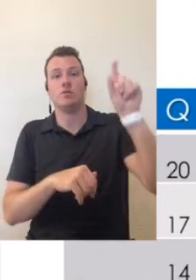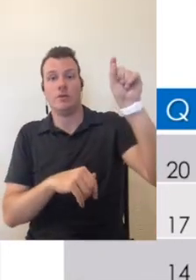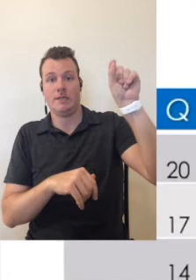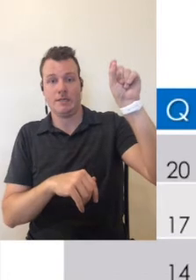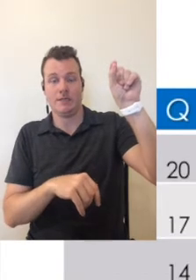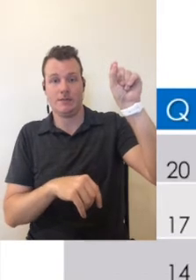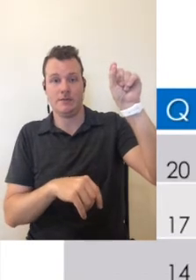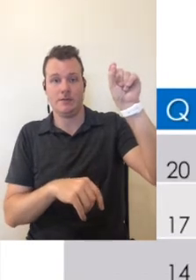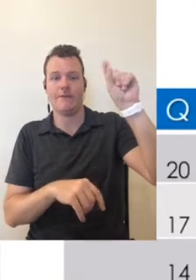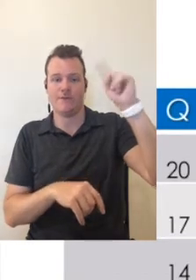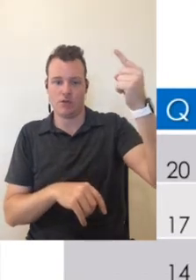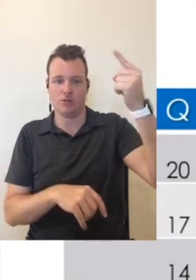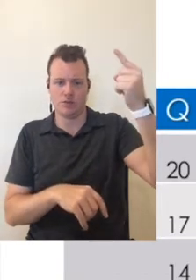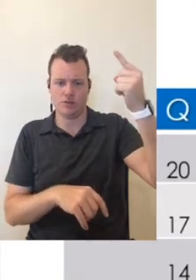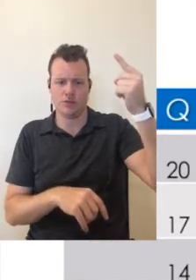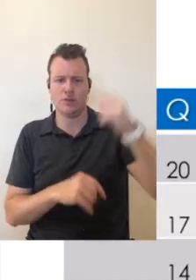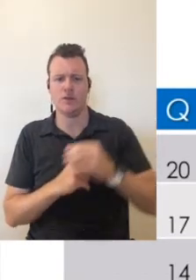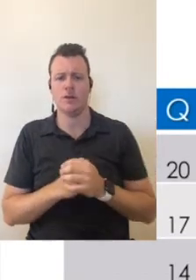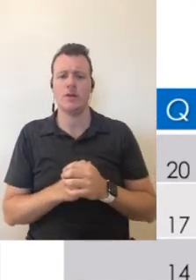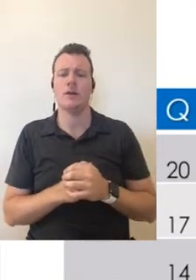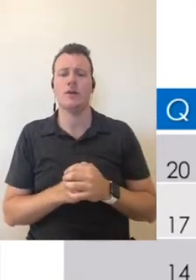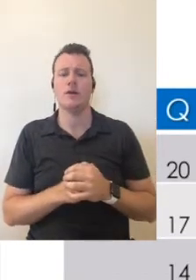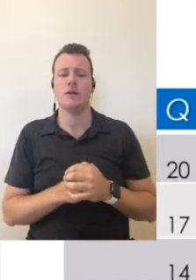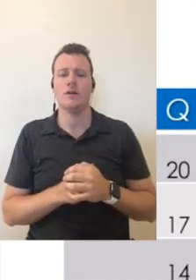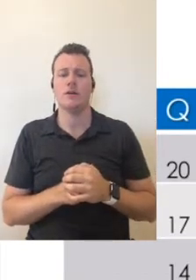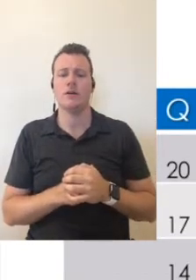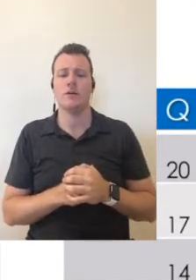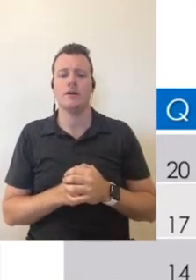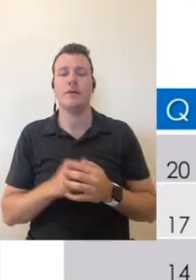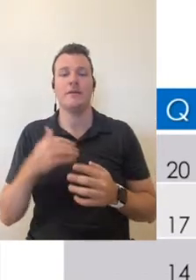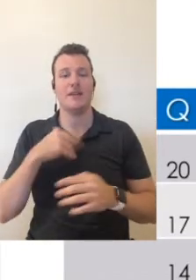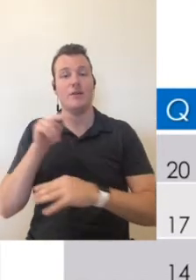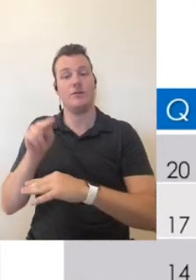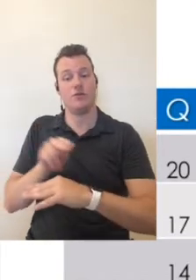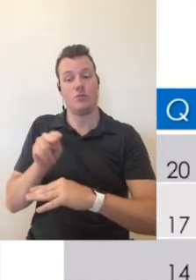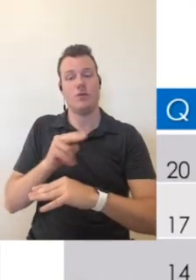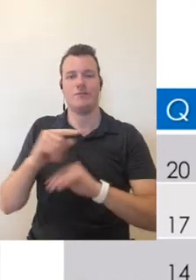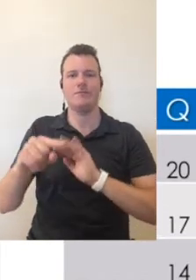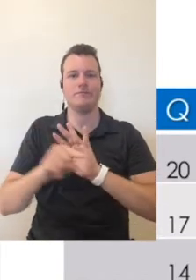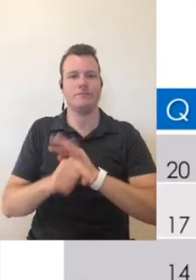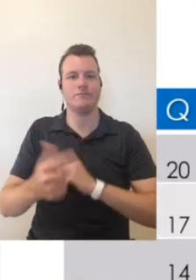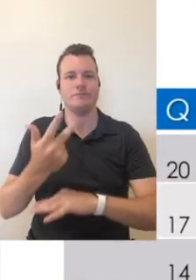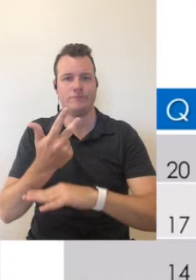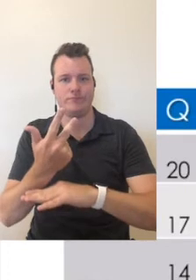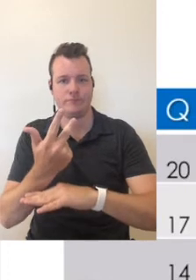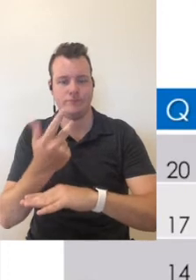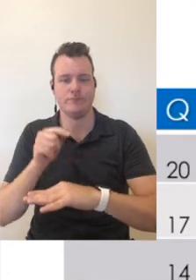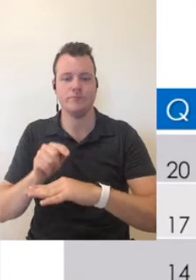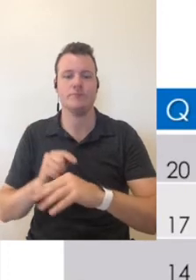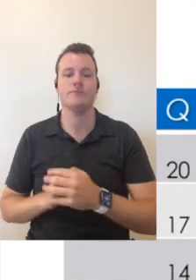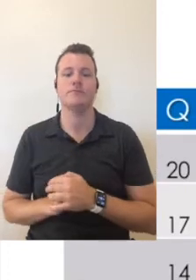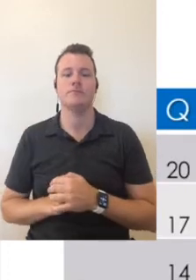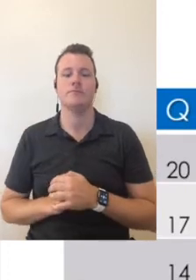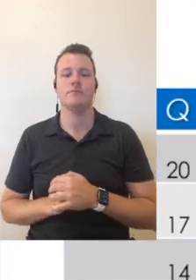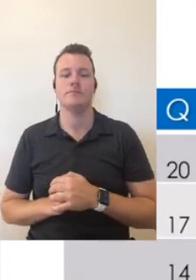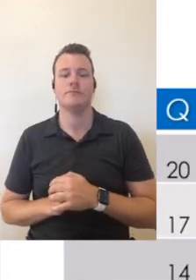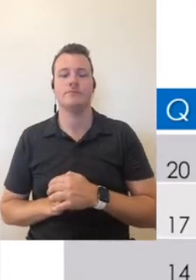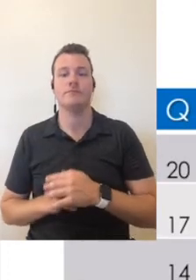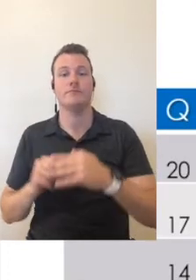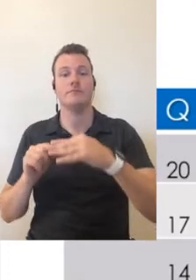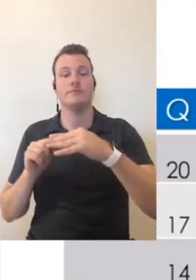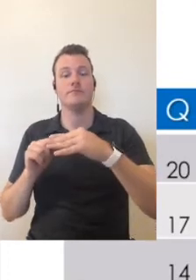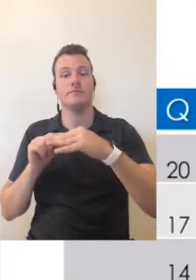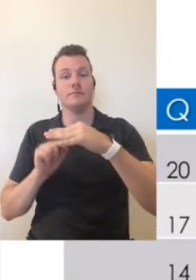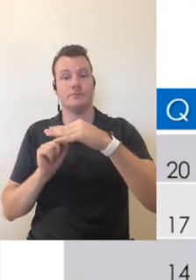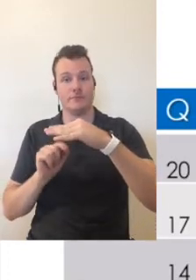20, I will then have my numerator, which is minus 3. And then what I want to do is